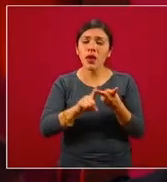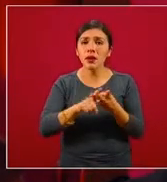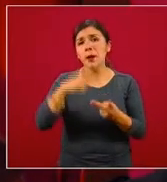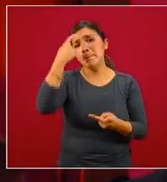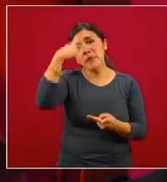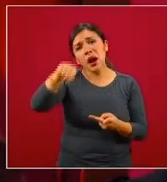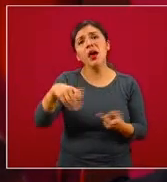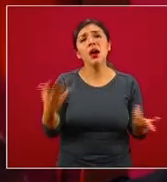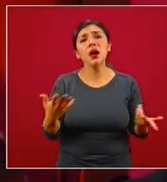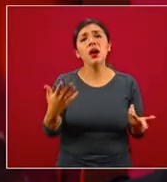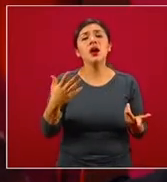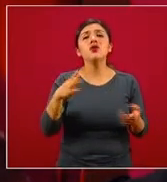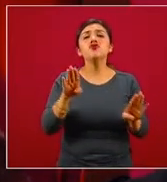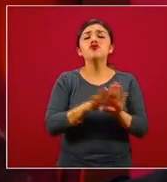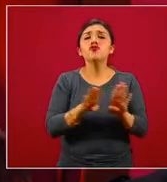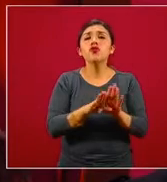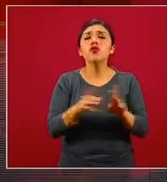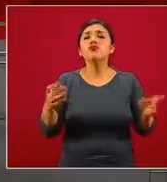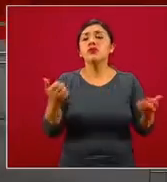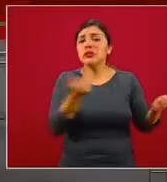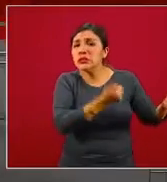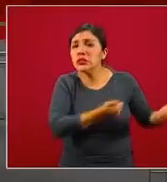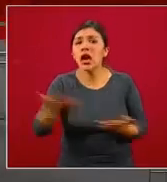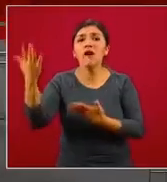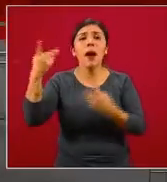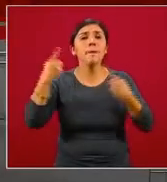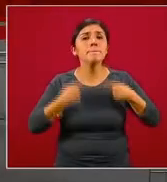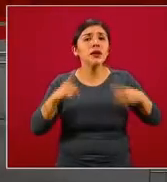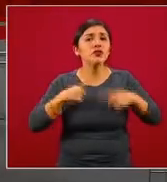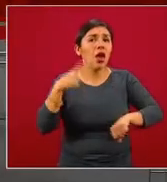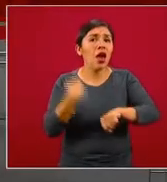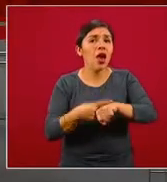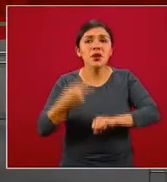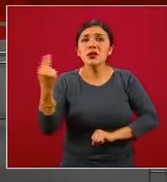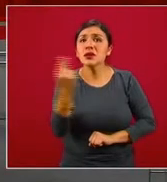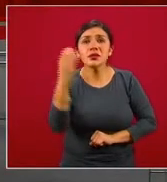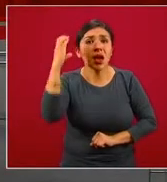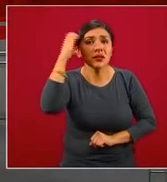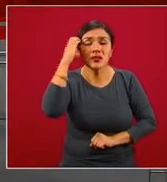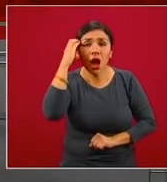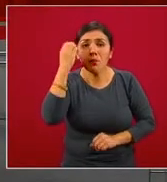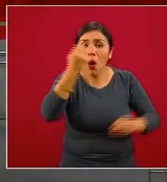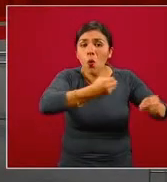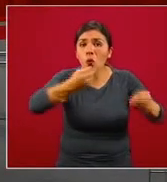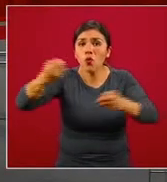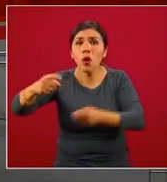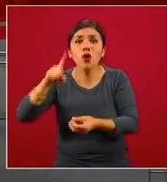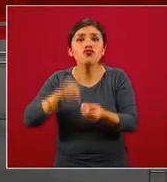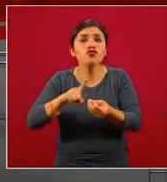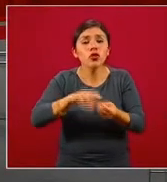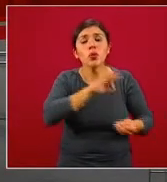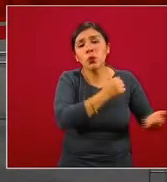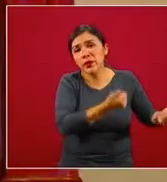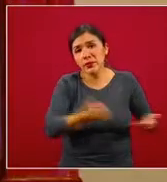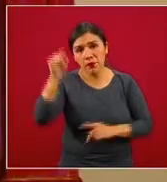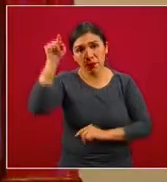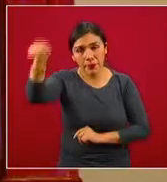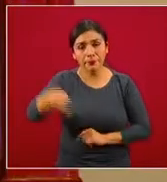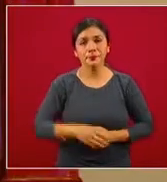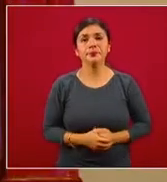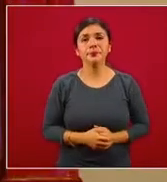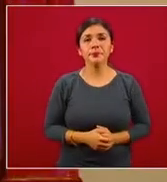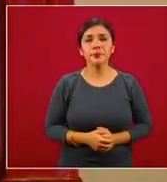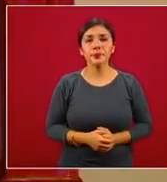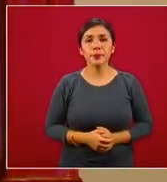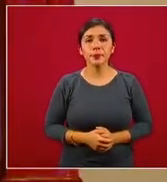el tema de la But also in transferencia o el terms of traslado de transferring pacientes que patients necesitan among estas camas hospitals entre las unidades who que las need them, ocupan. that's why this En la